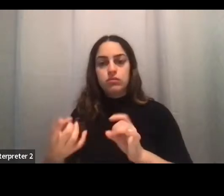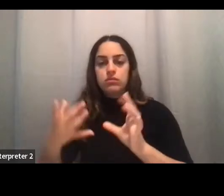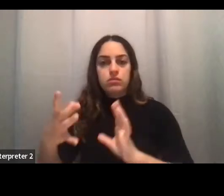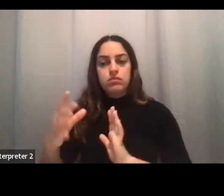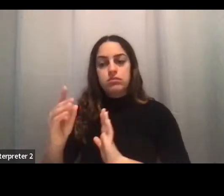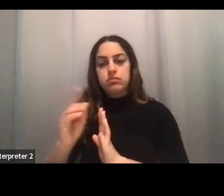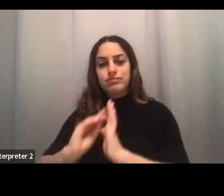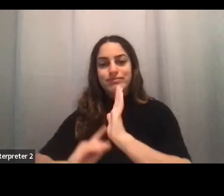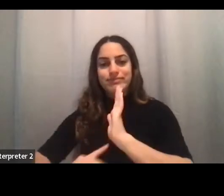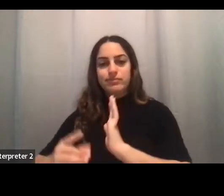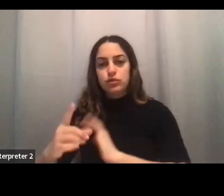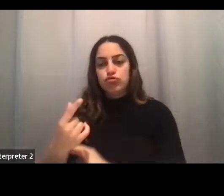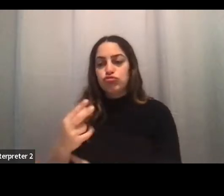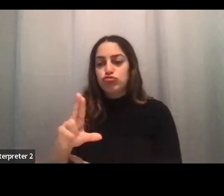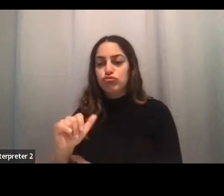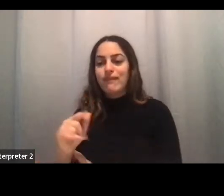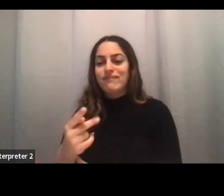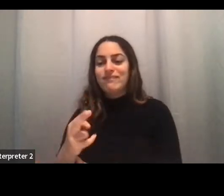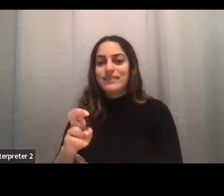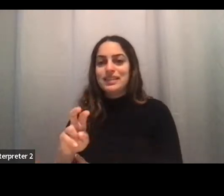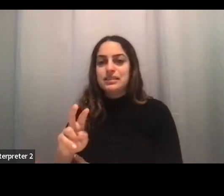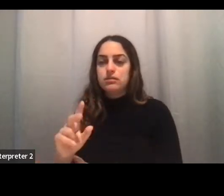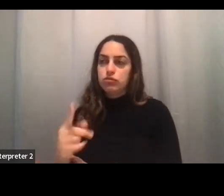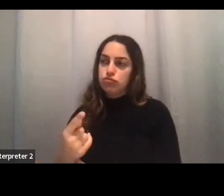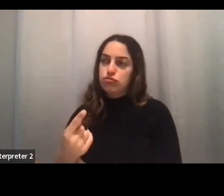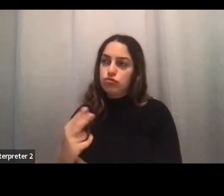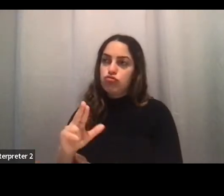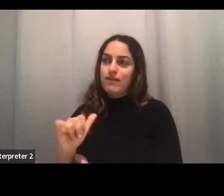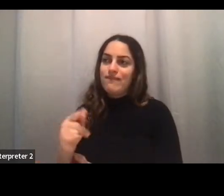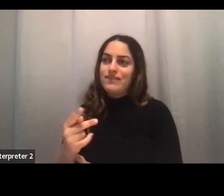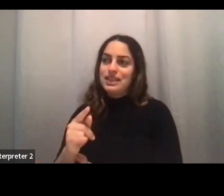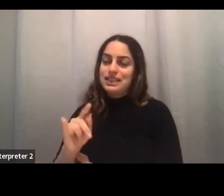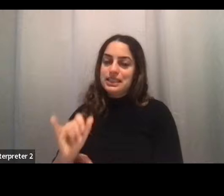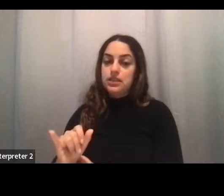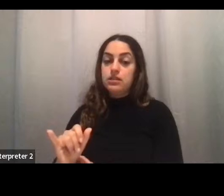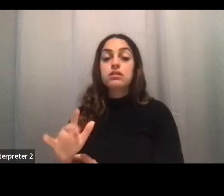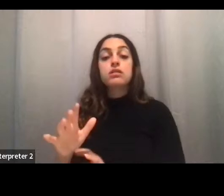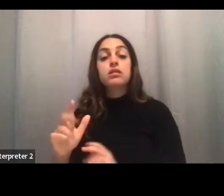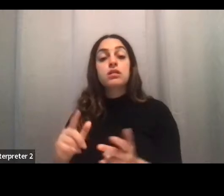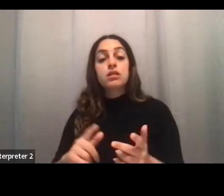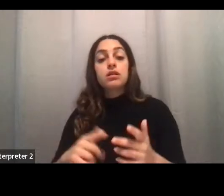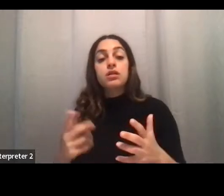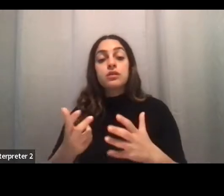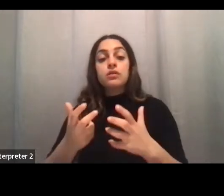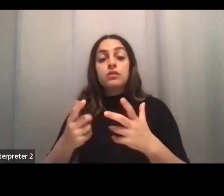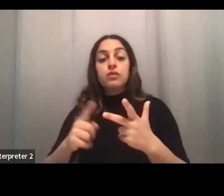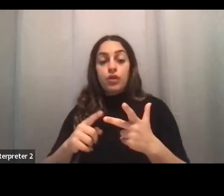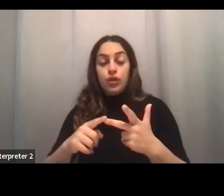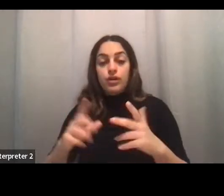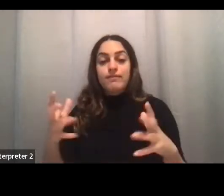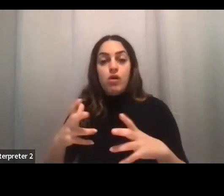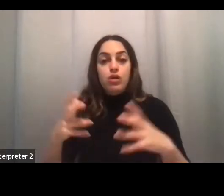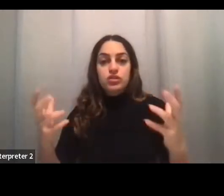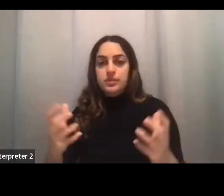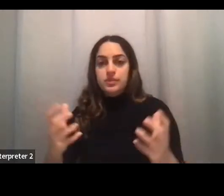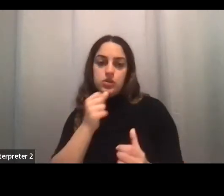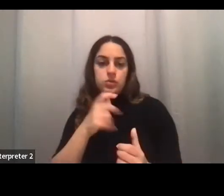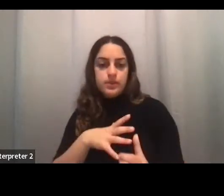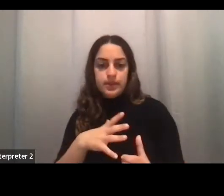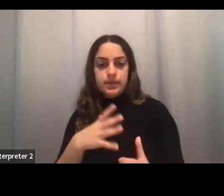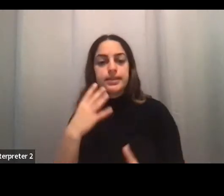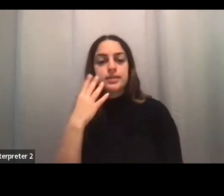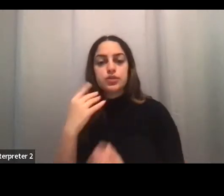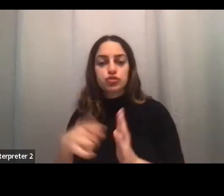third far too many women face discrimination and key aspects of employment including in hiring and layoffs